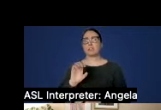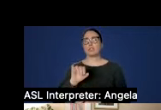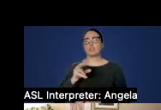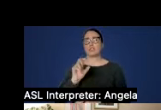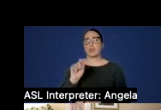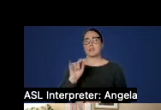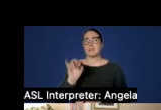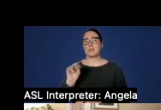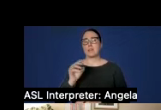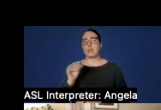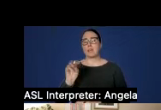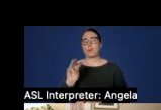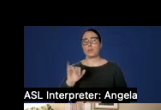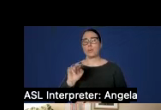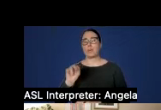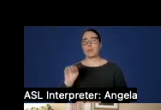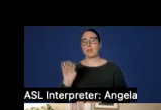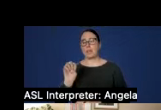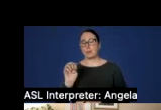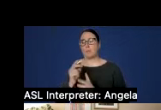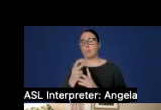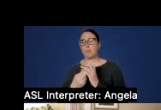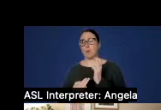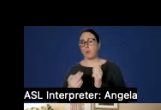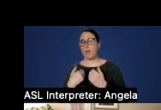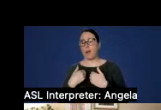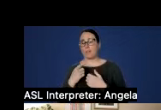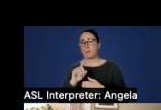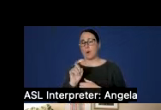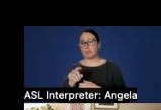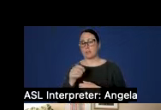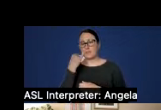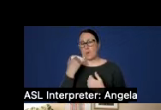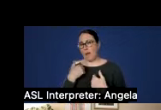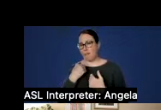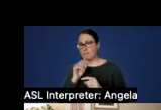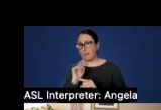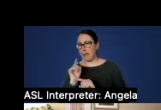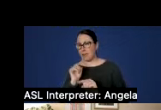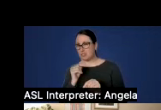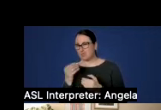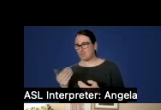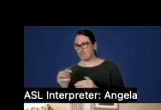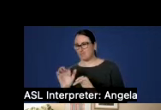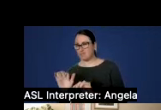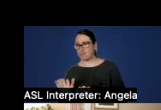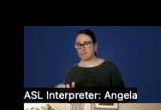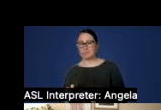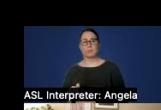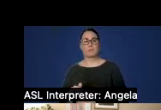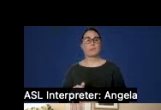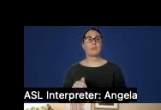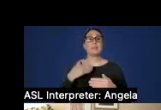If anyone wants to pop in there and offer some insight. All right, Deb, can we move to the next slide,